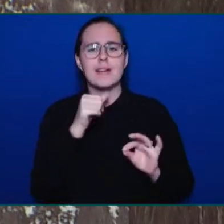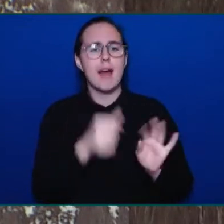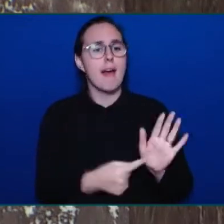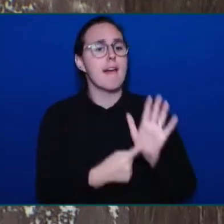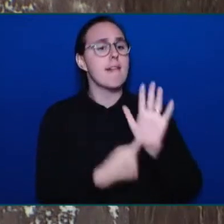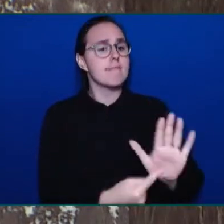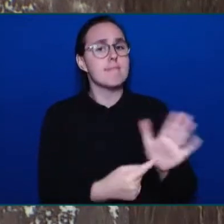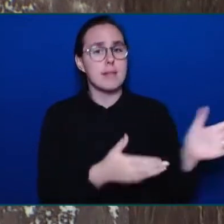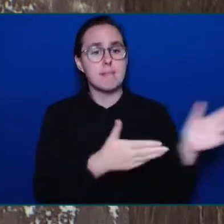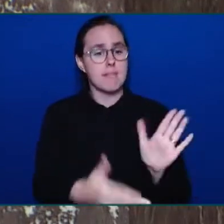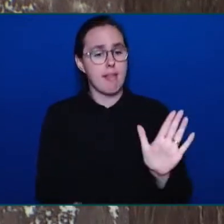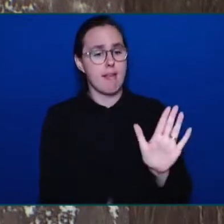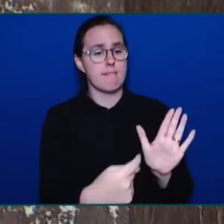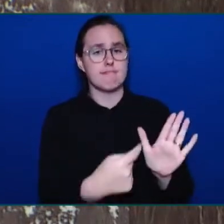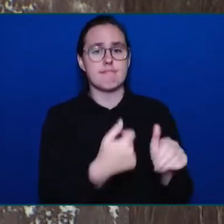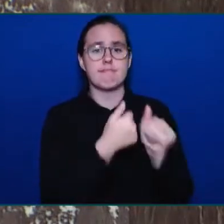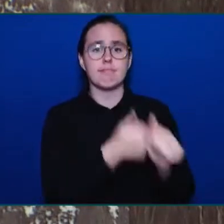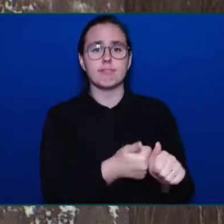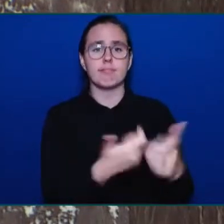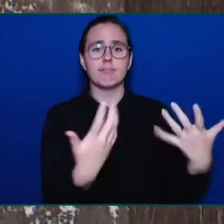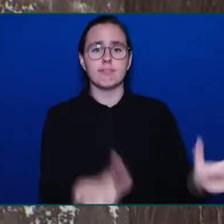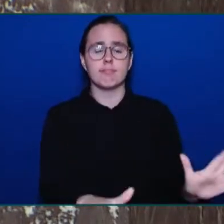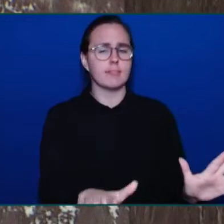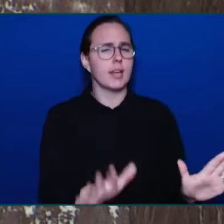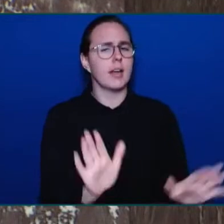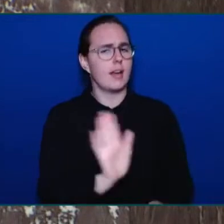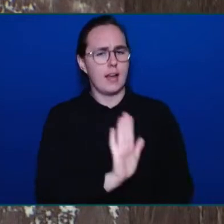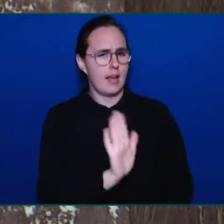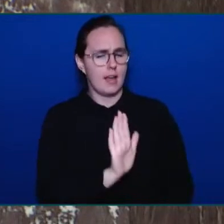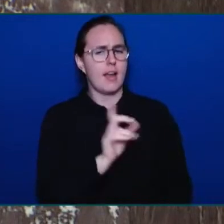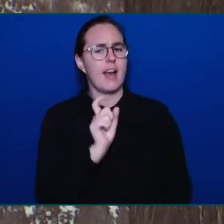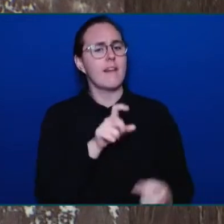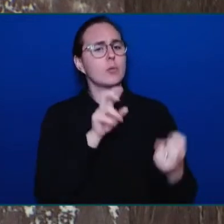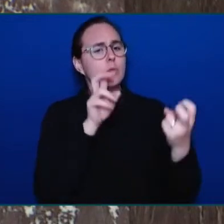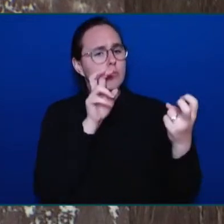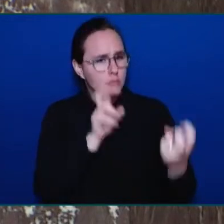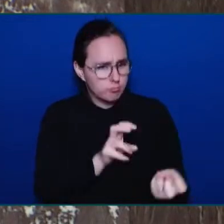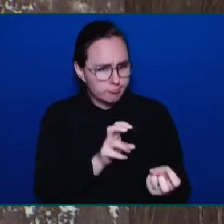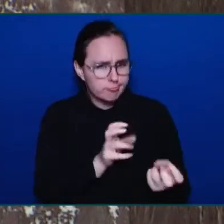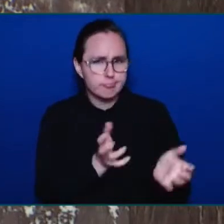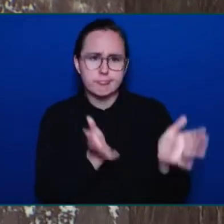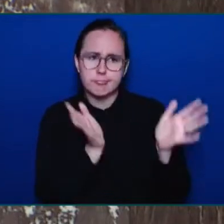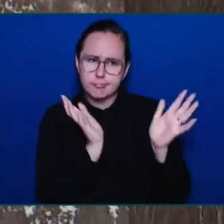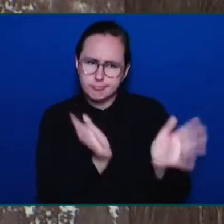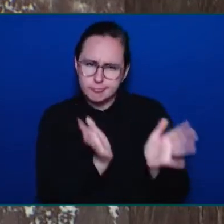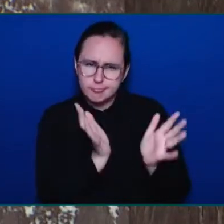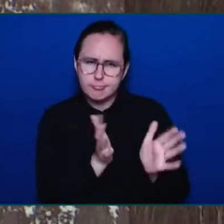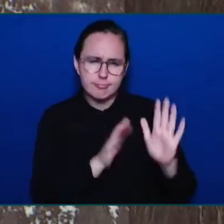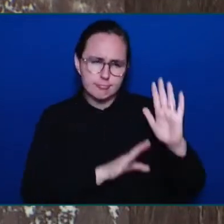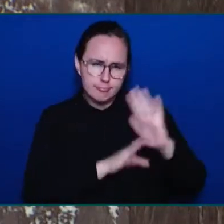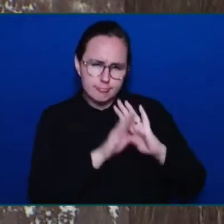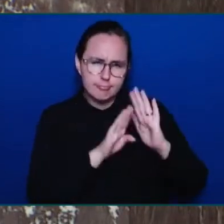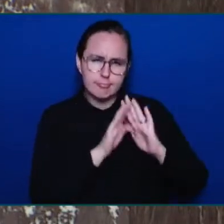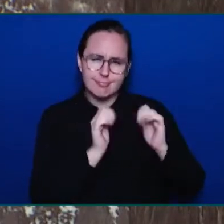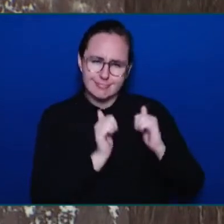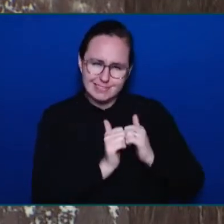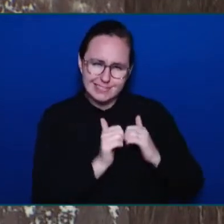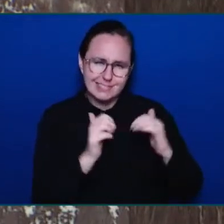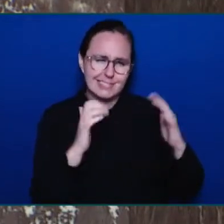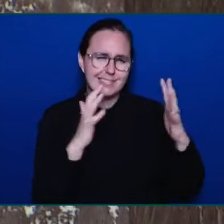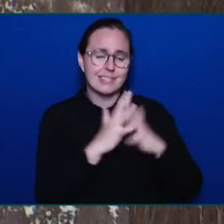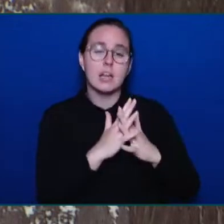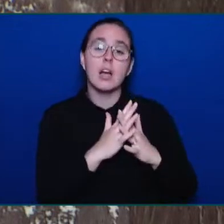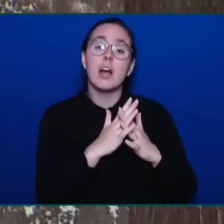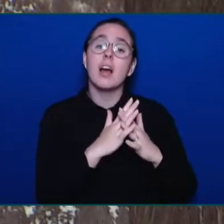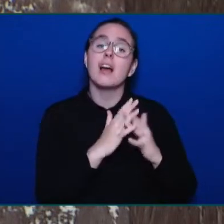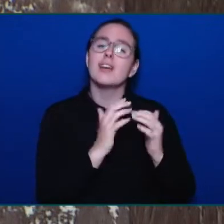saying, let's sit down to the table and build those plans together. And so the interview perhaps the member is talking about, I had made that